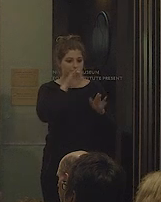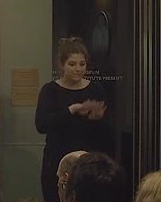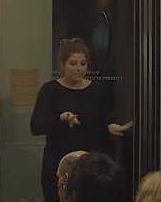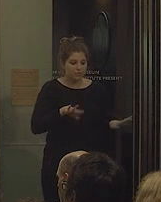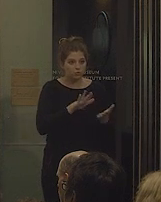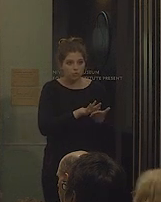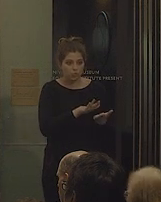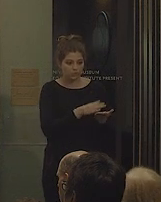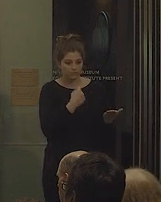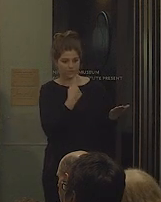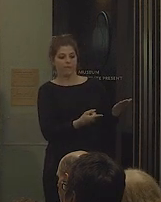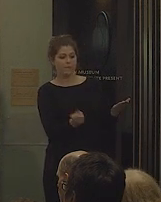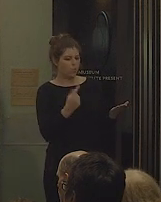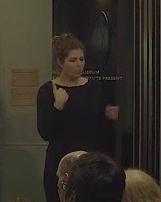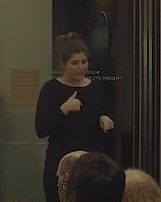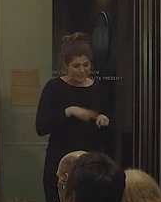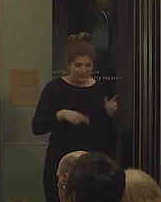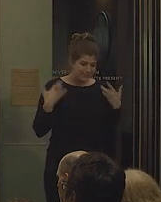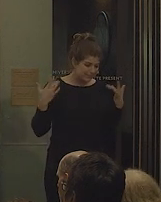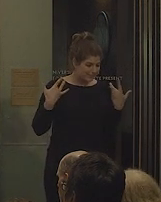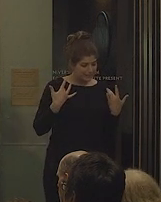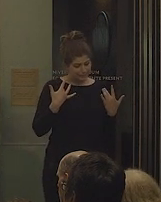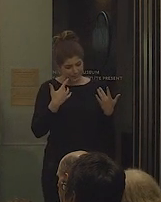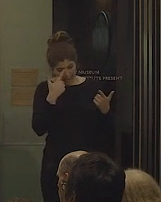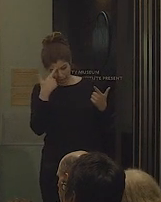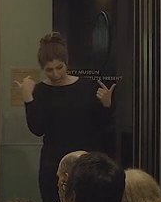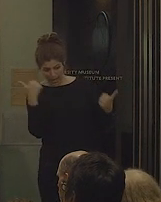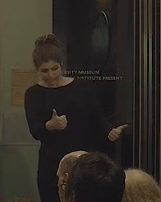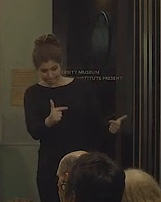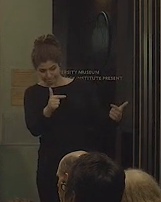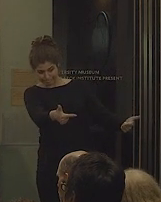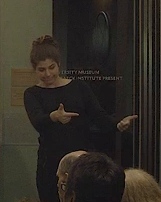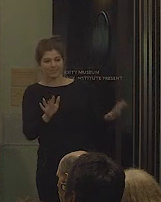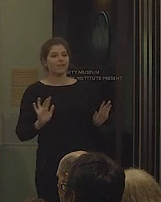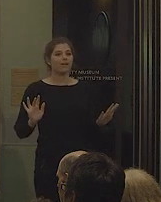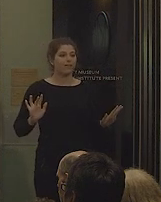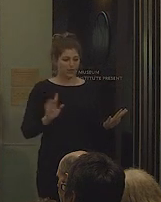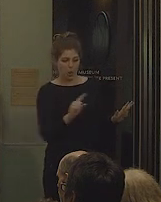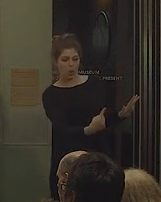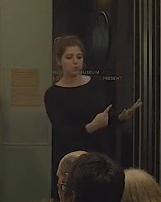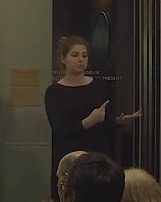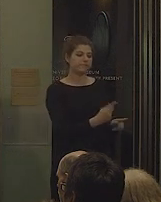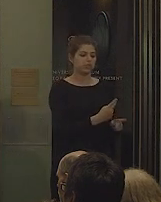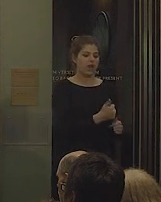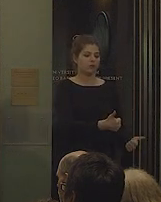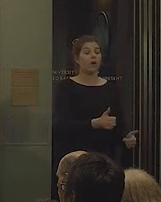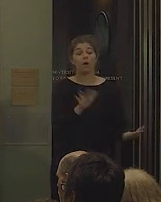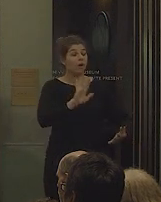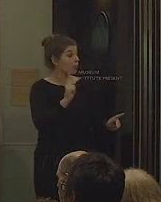schools, we can't really do anything to defend you, so you're going to have to defend yourselves. You're in it alone, kid. You know? And it's worse than